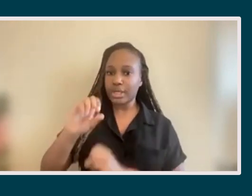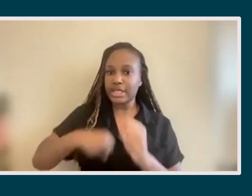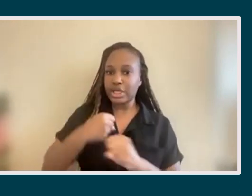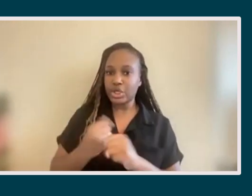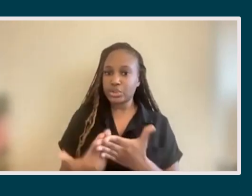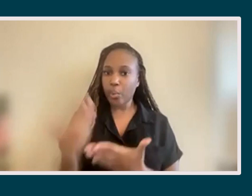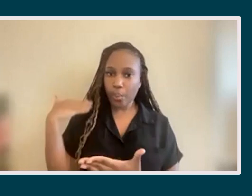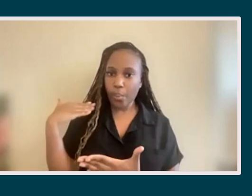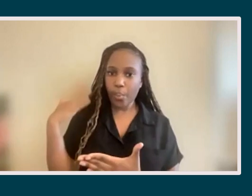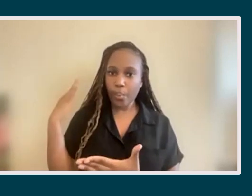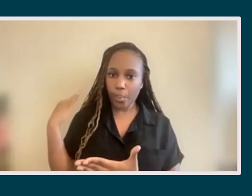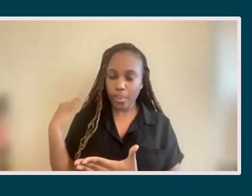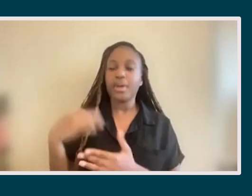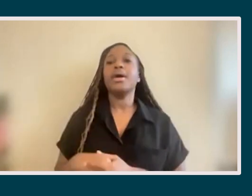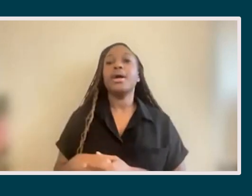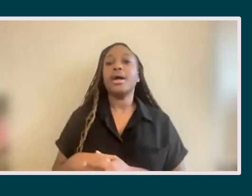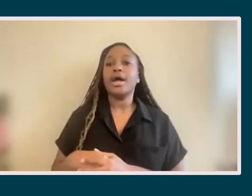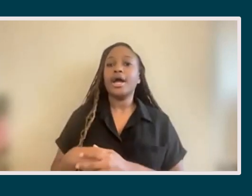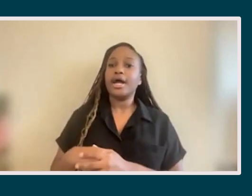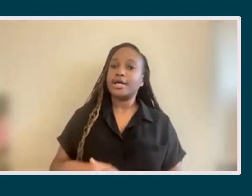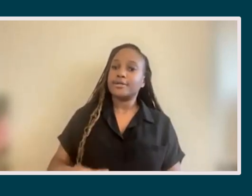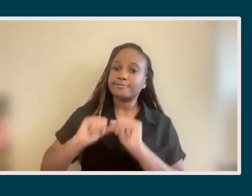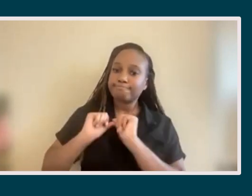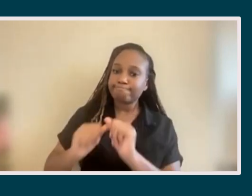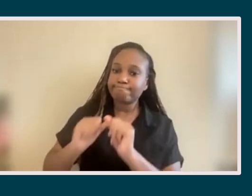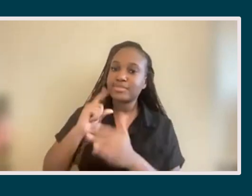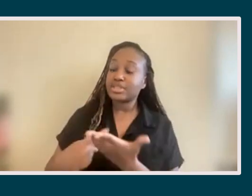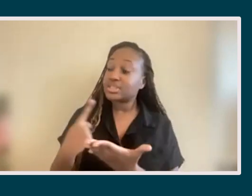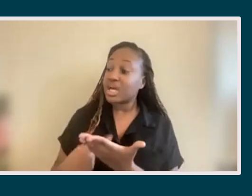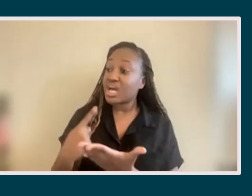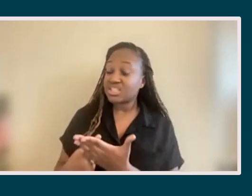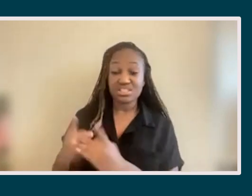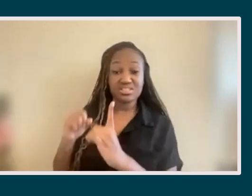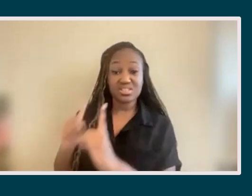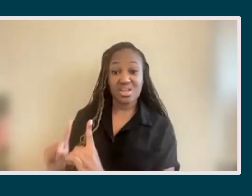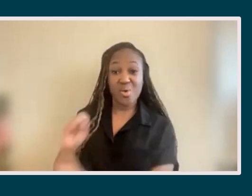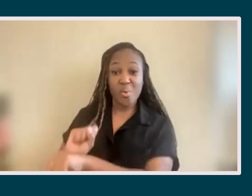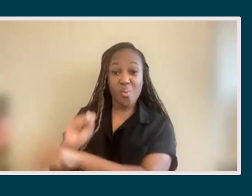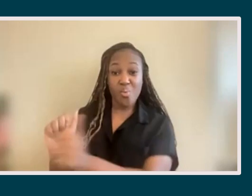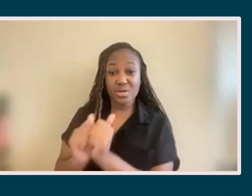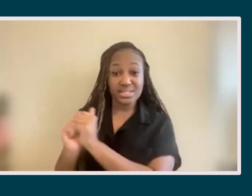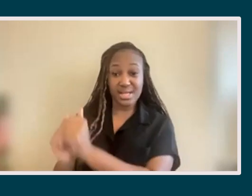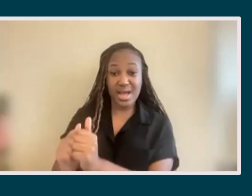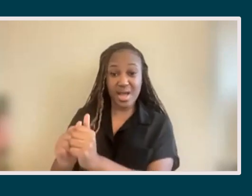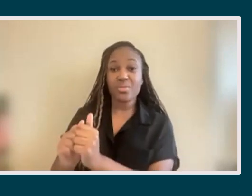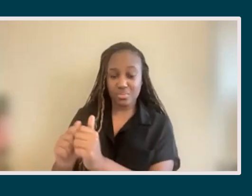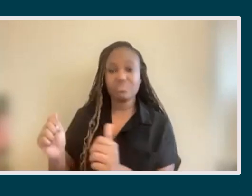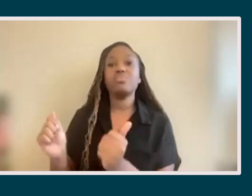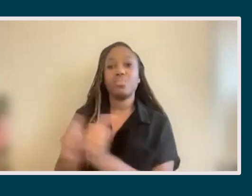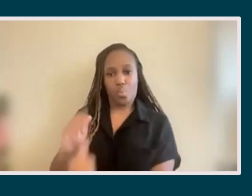And we went on to talk about, Barb and I worked together at a company here, and